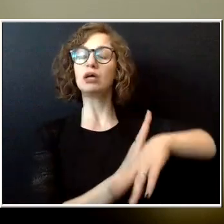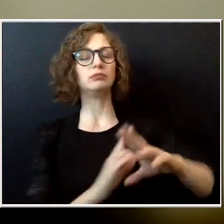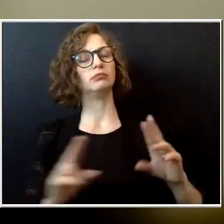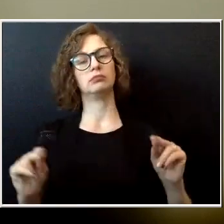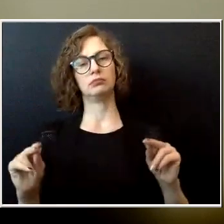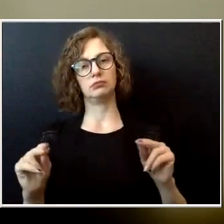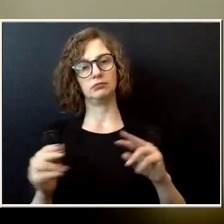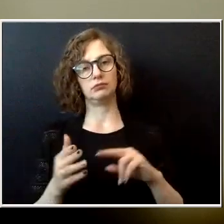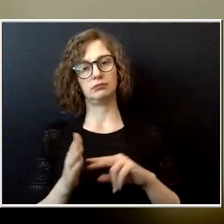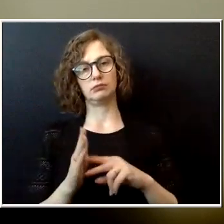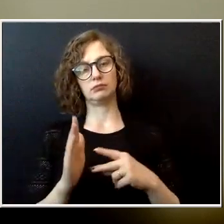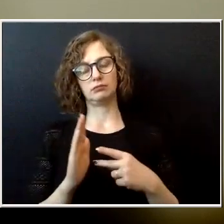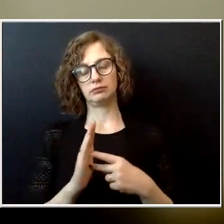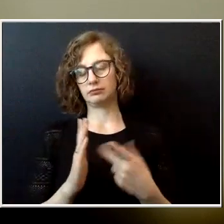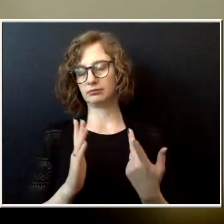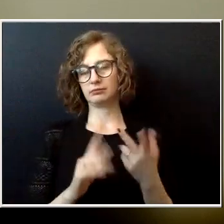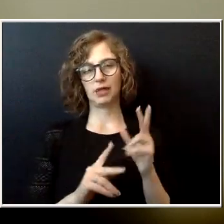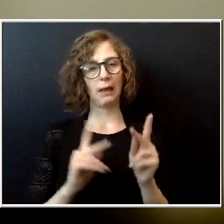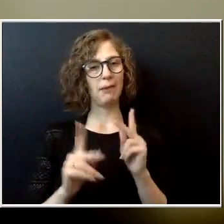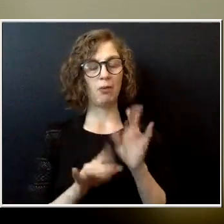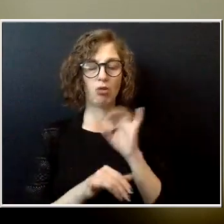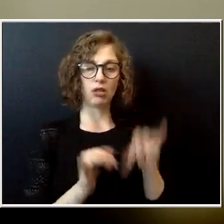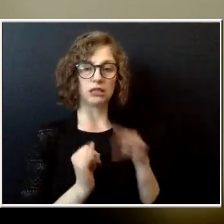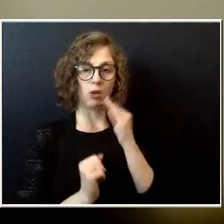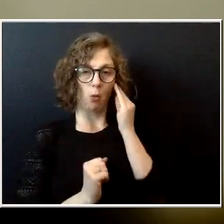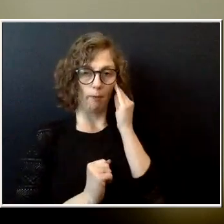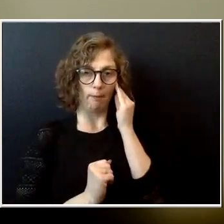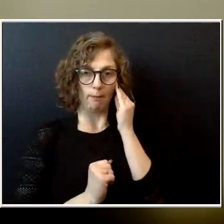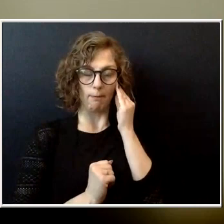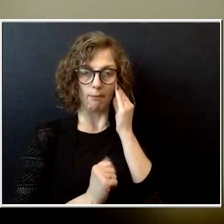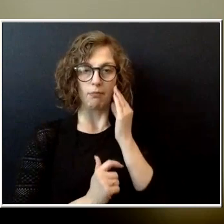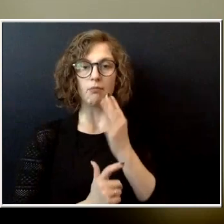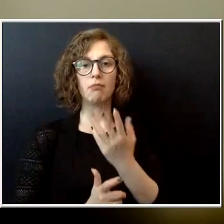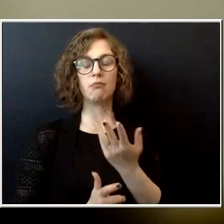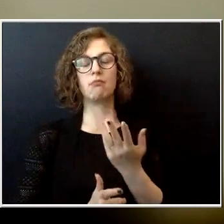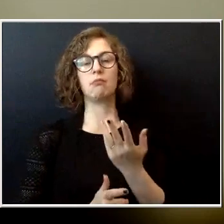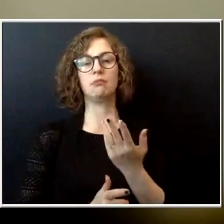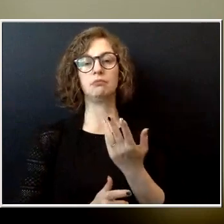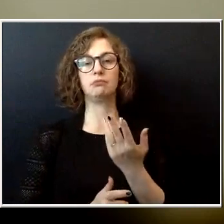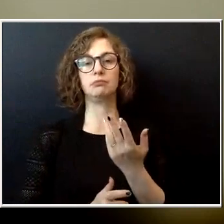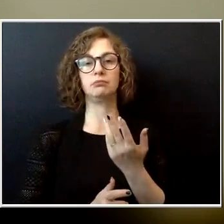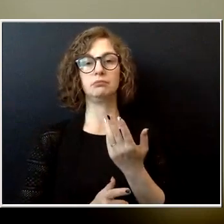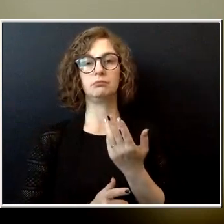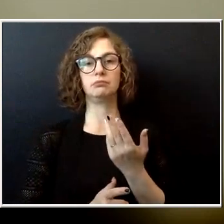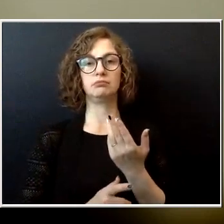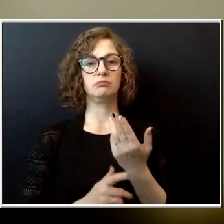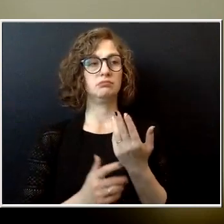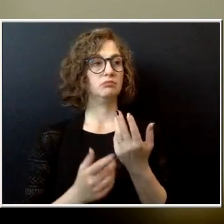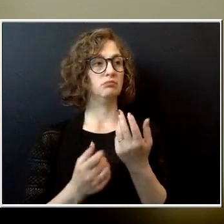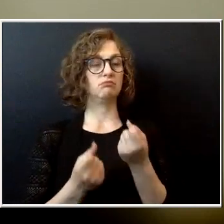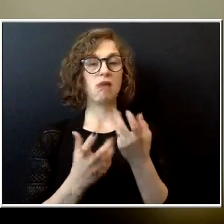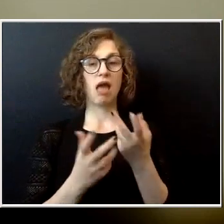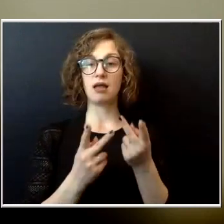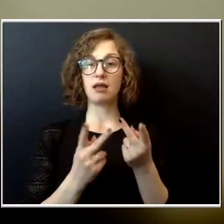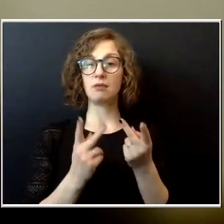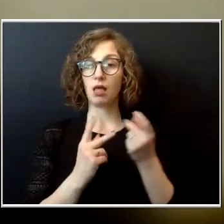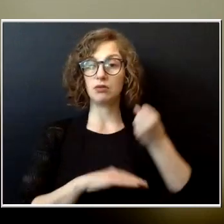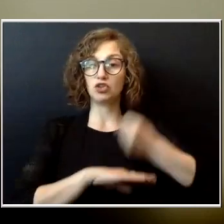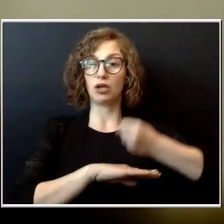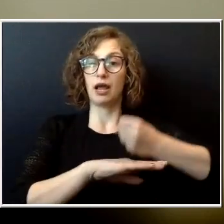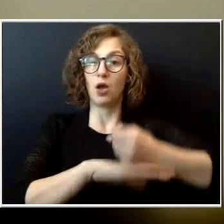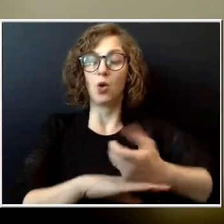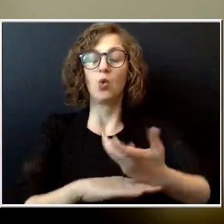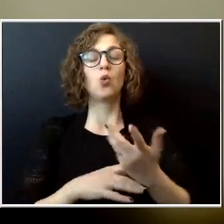lack of access, because people were home, because there was those shutdowns. Maybe some of the clinics were shut